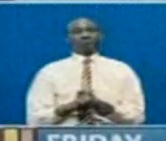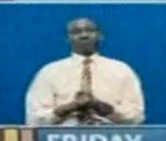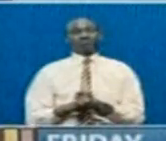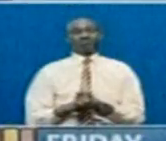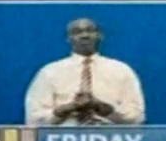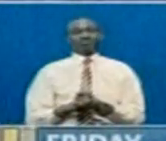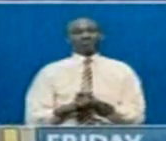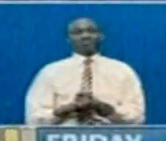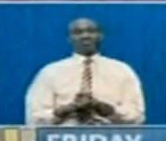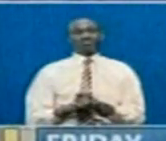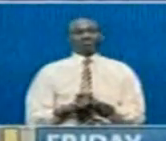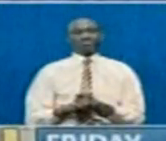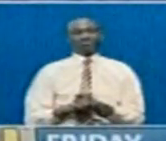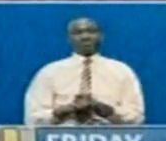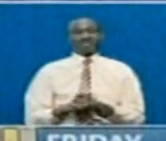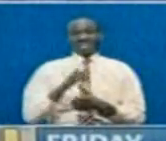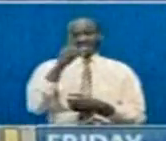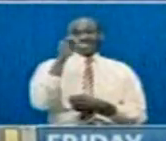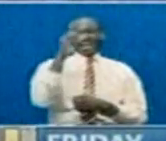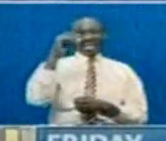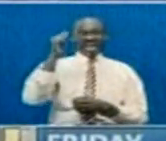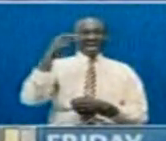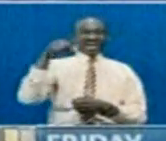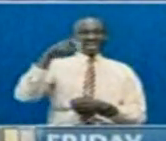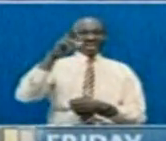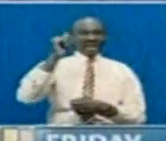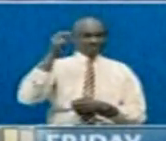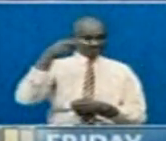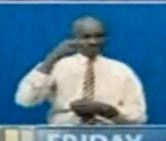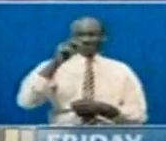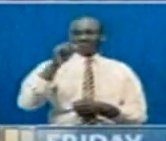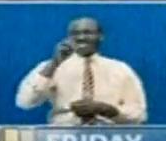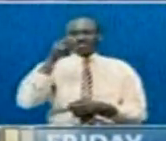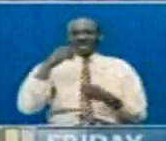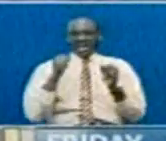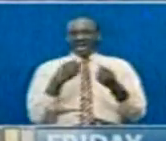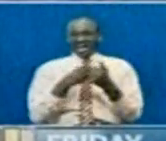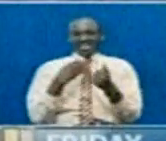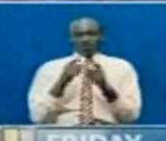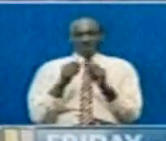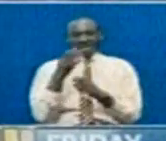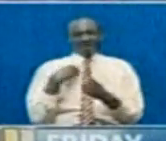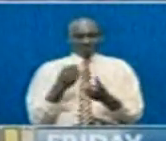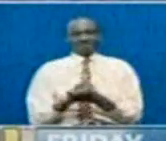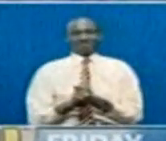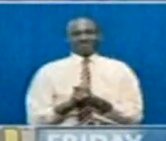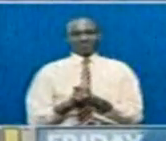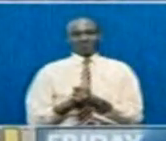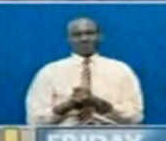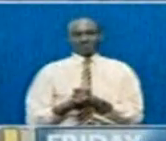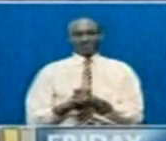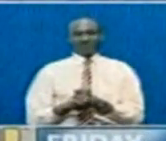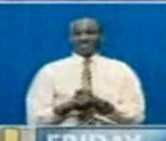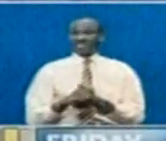All right. Digraph. I like those words, Wilis. So pediatrician. That's digraph. Right. Digraph.